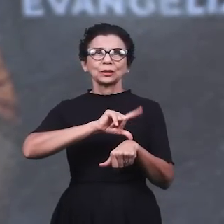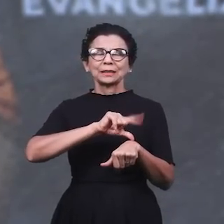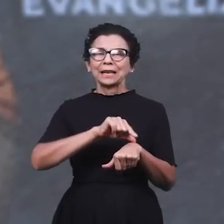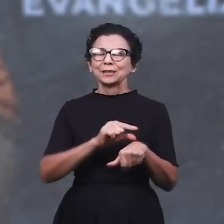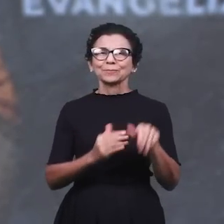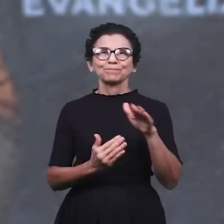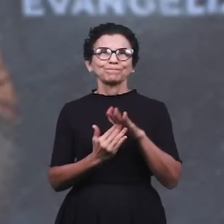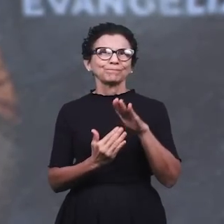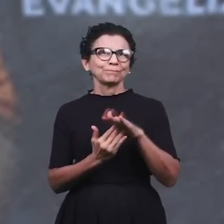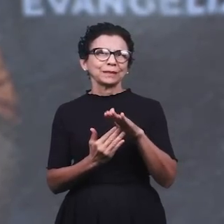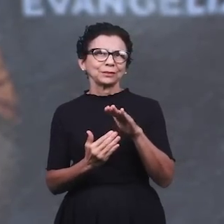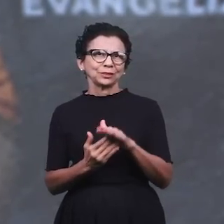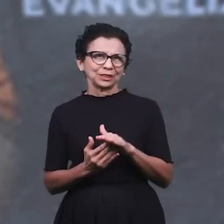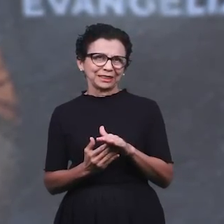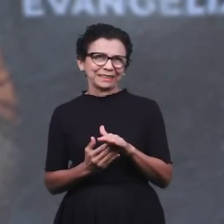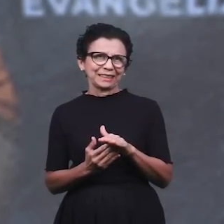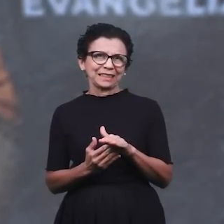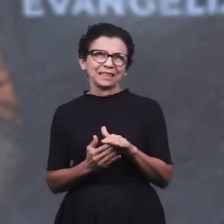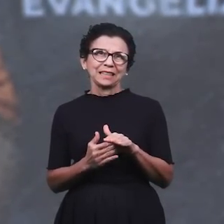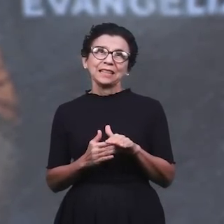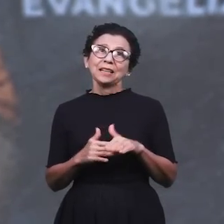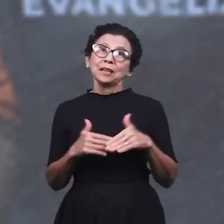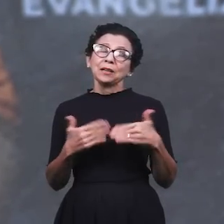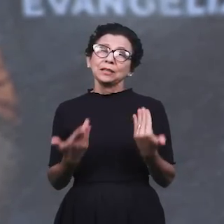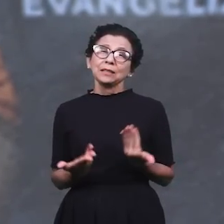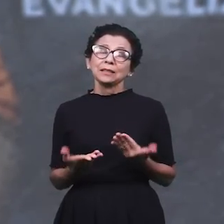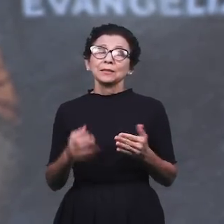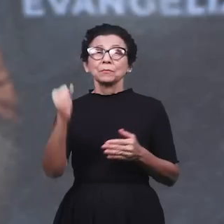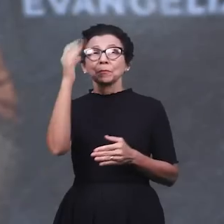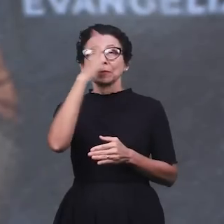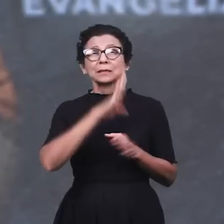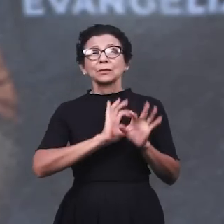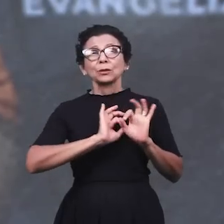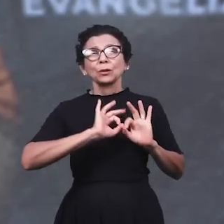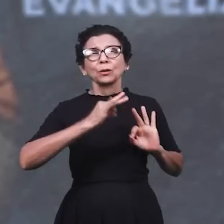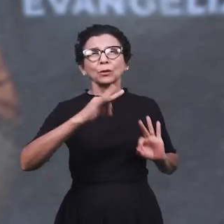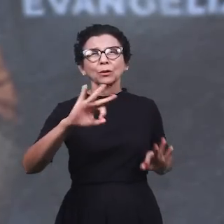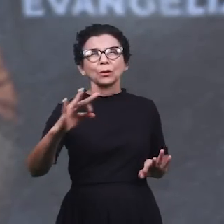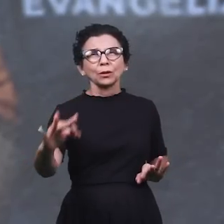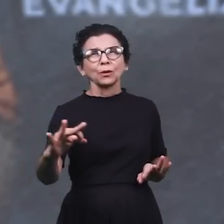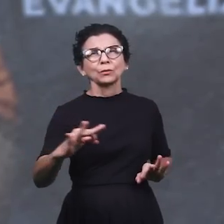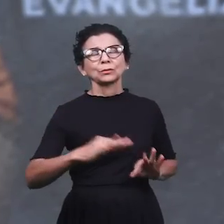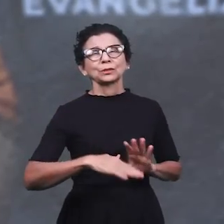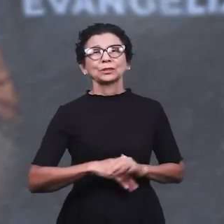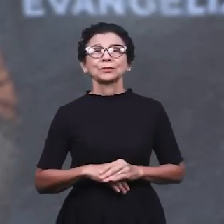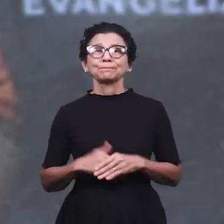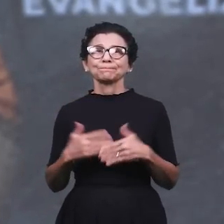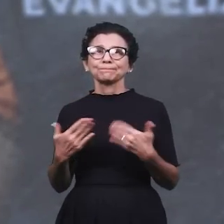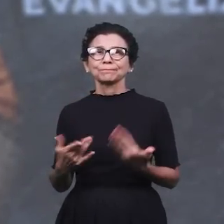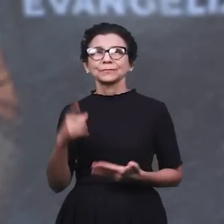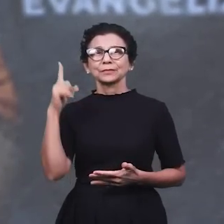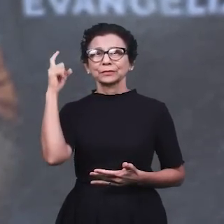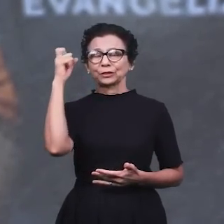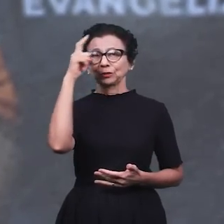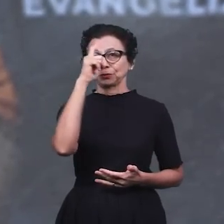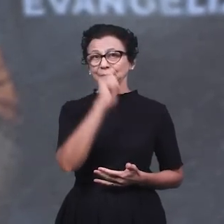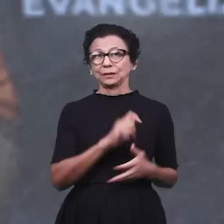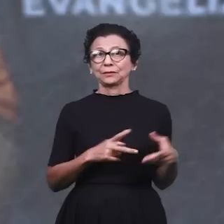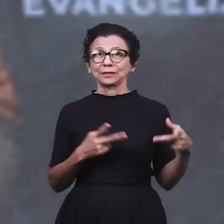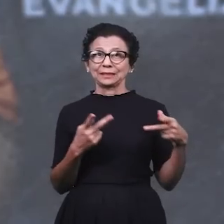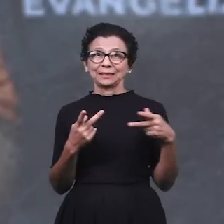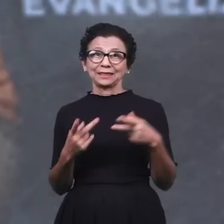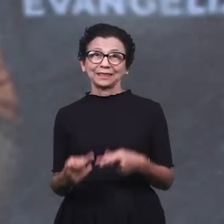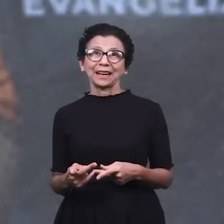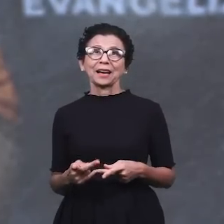visit Brazil since it's very far. But suddenly I had changes in my schedules and I could make